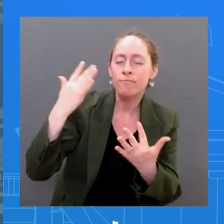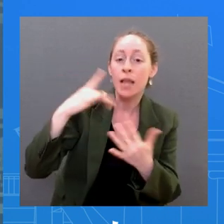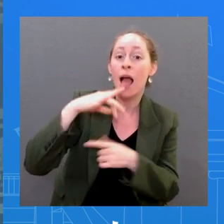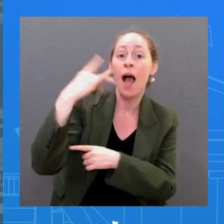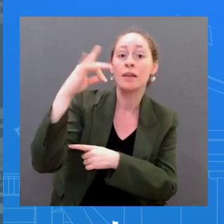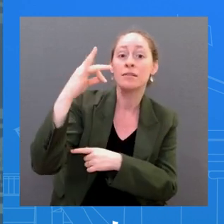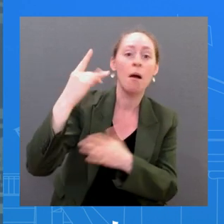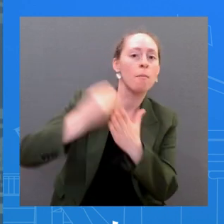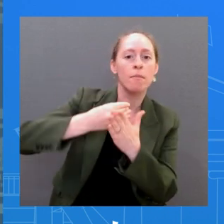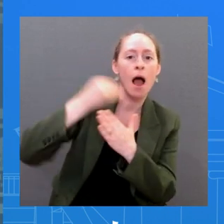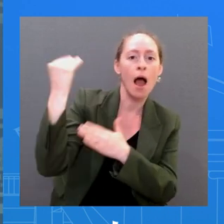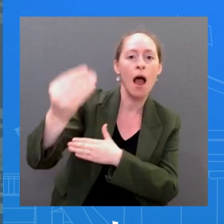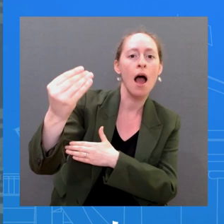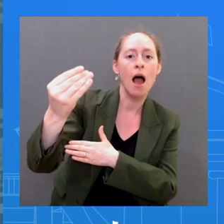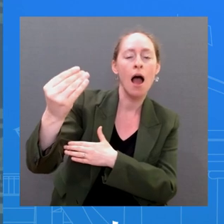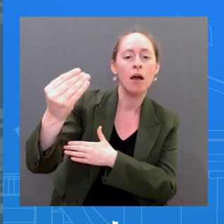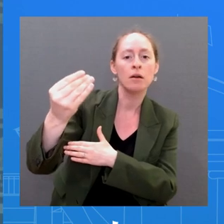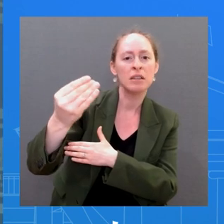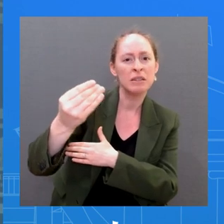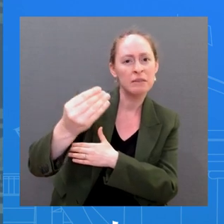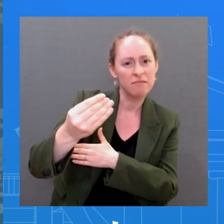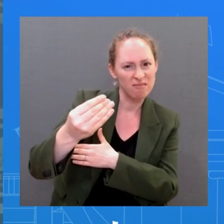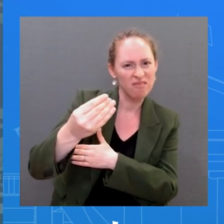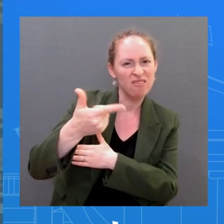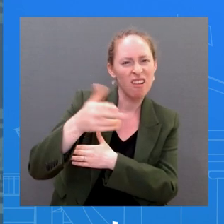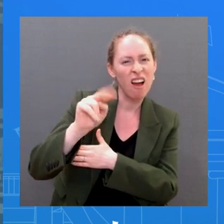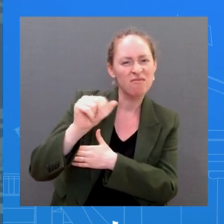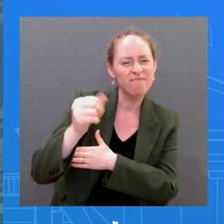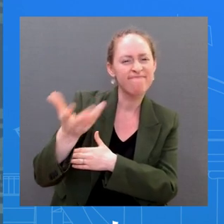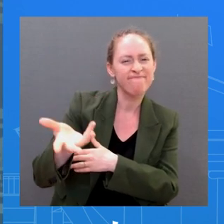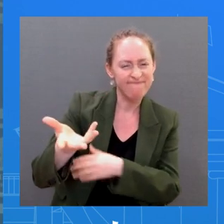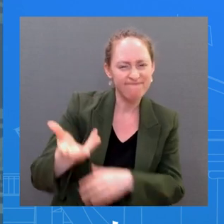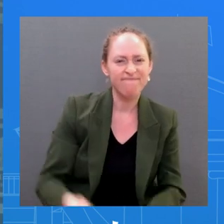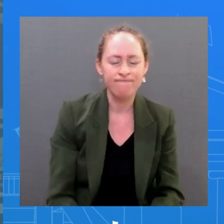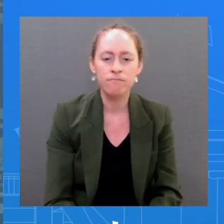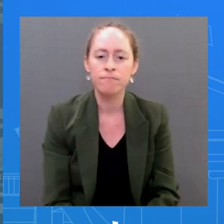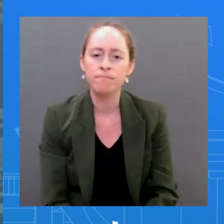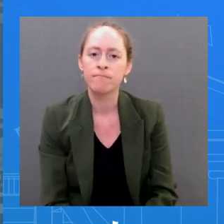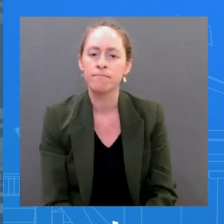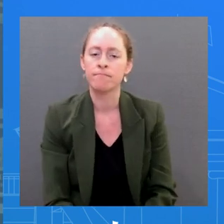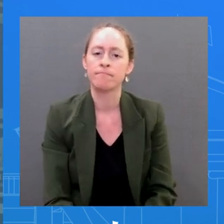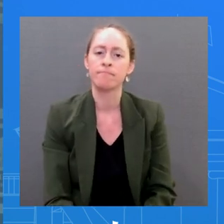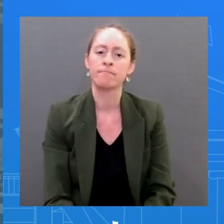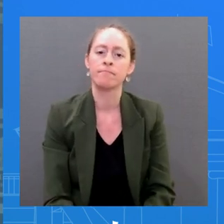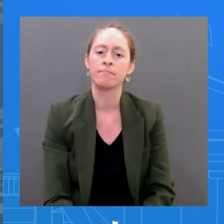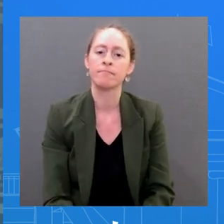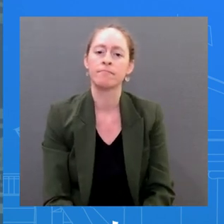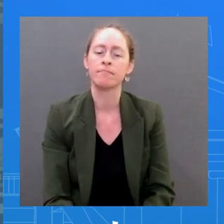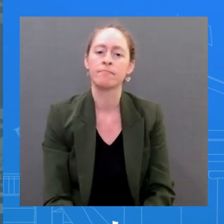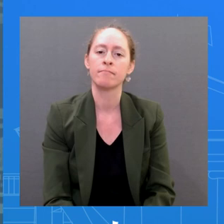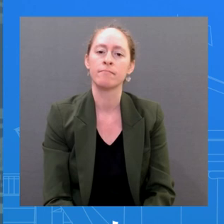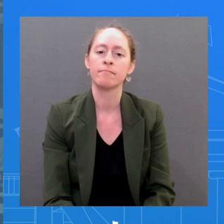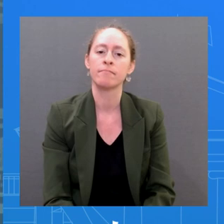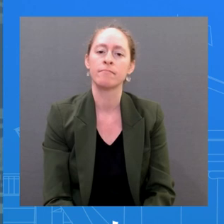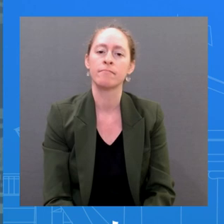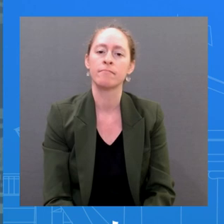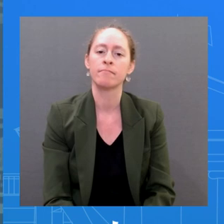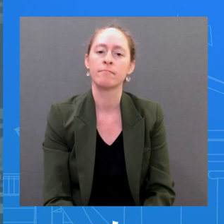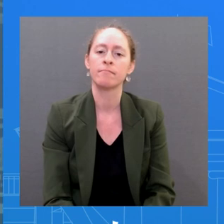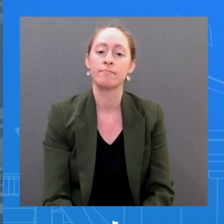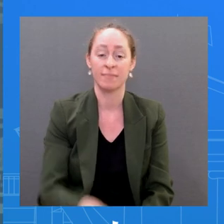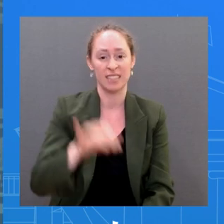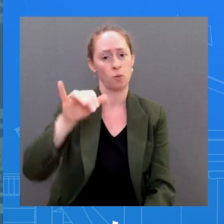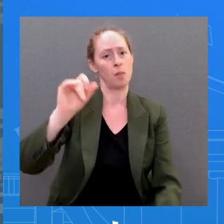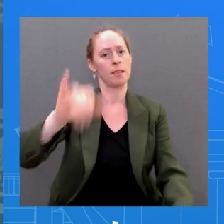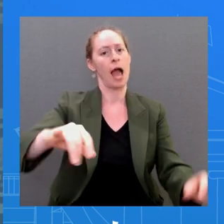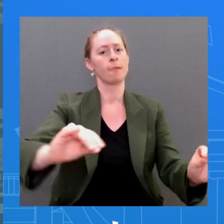bought a gun. And so that is something that we have heard about that's out there. That is something the president talked about on Thursday. And so